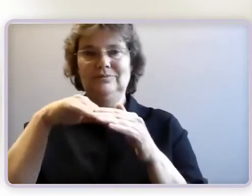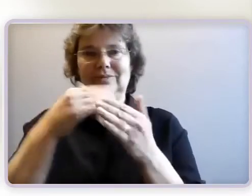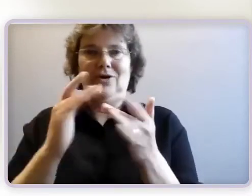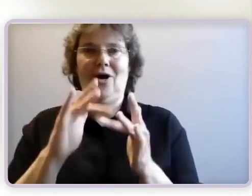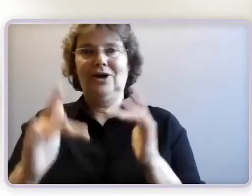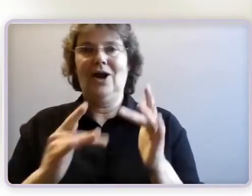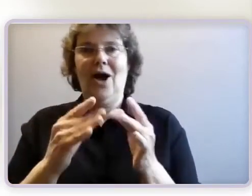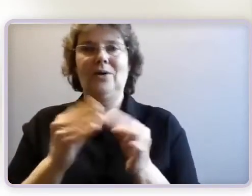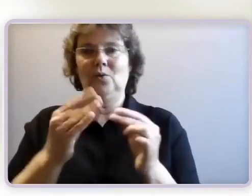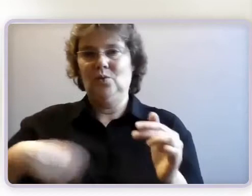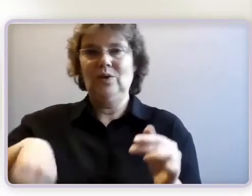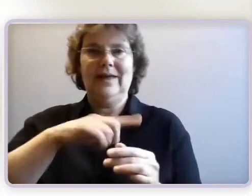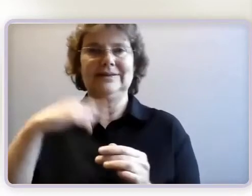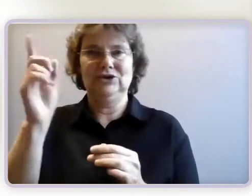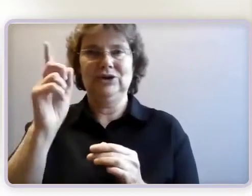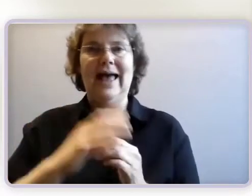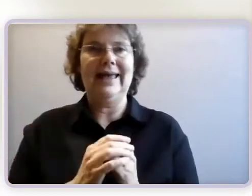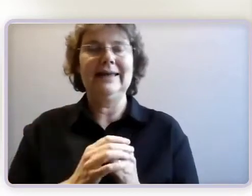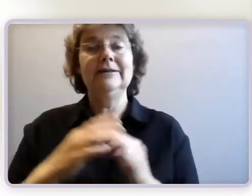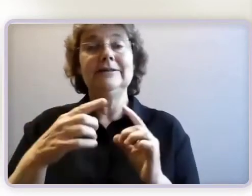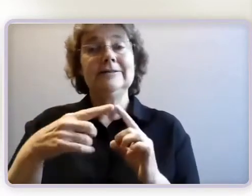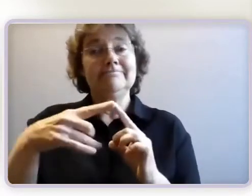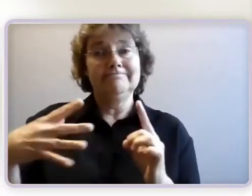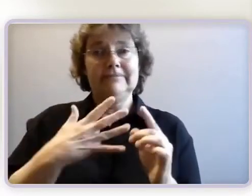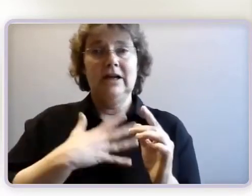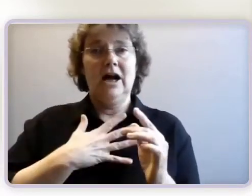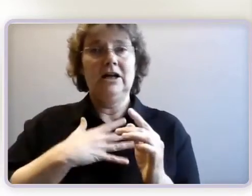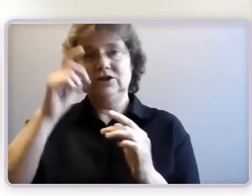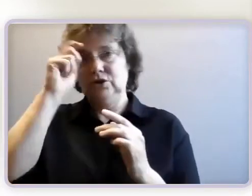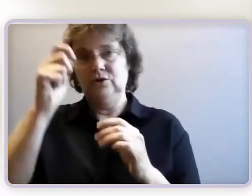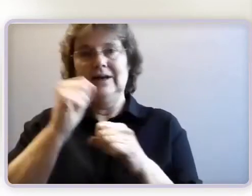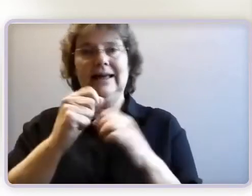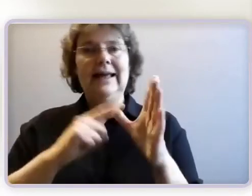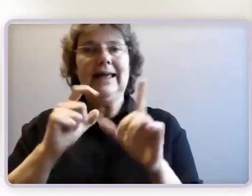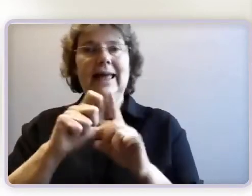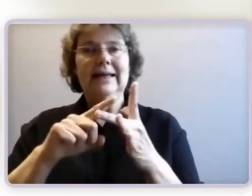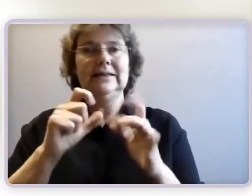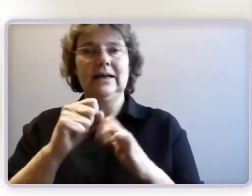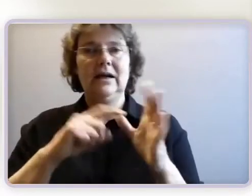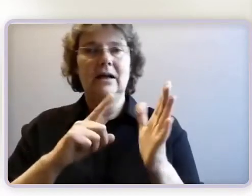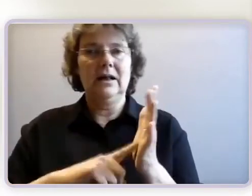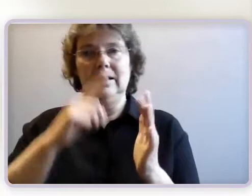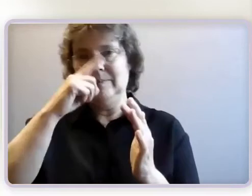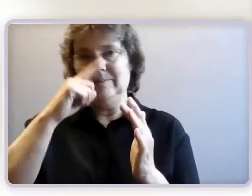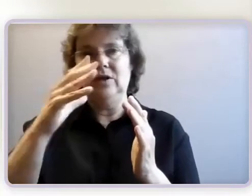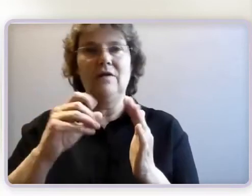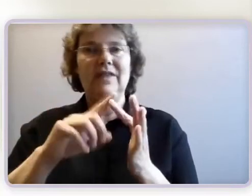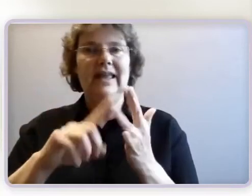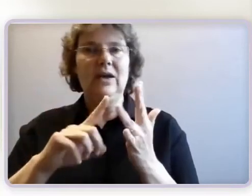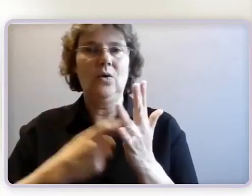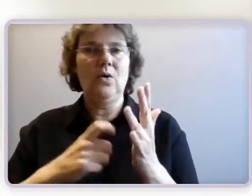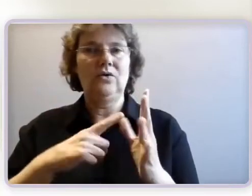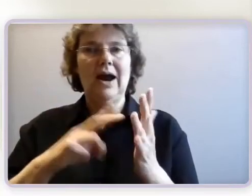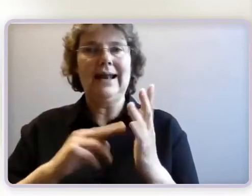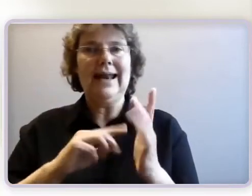In particular, I'd like to acknowledge the Gadigal people of the Eora Nation, the beautiful Sydney country that